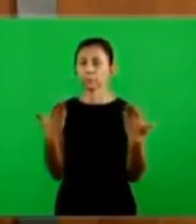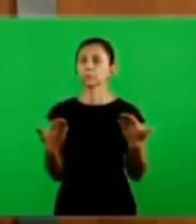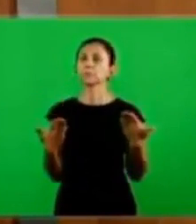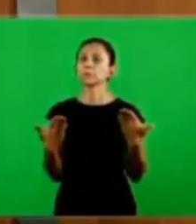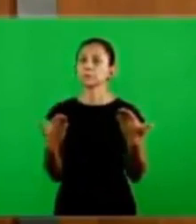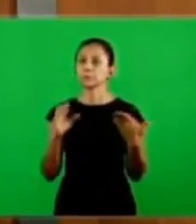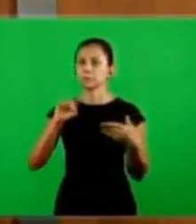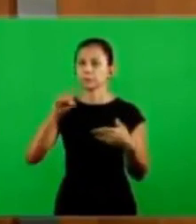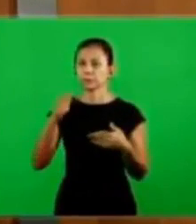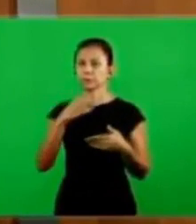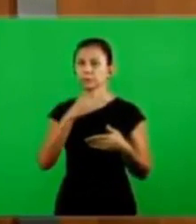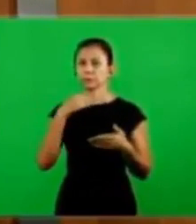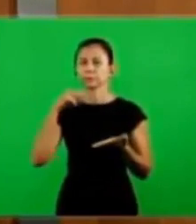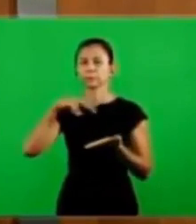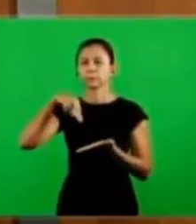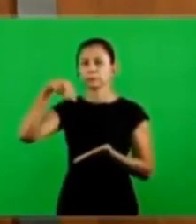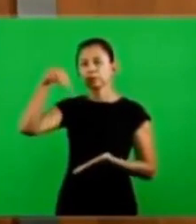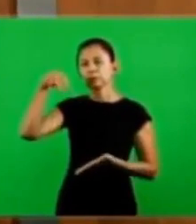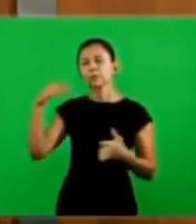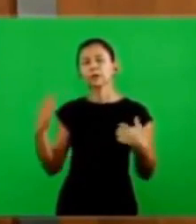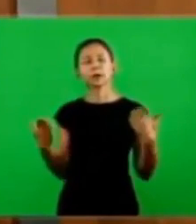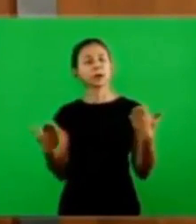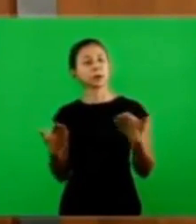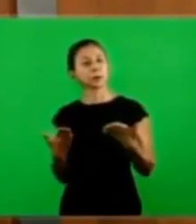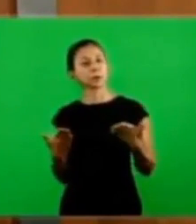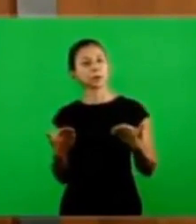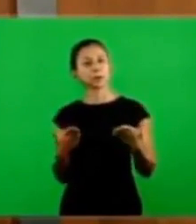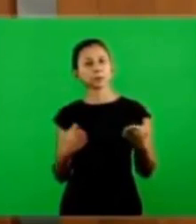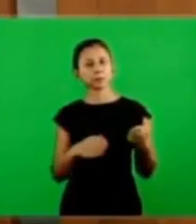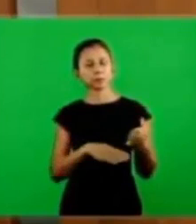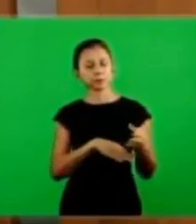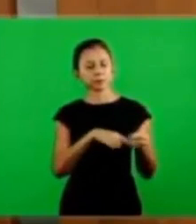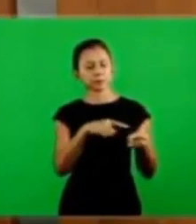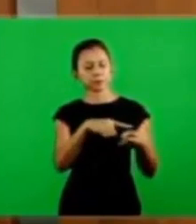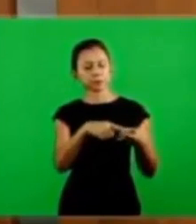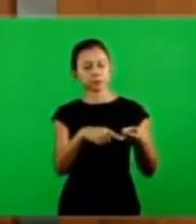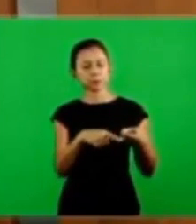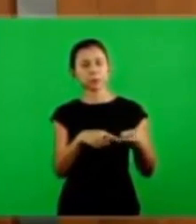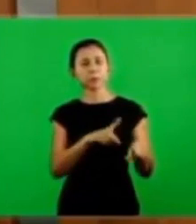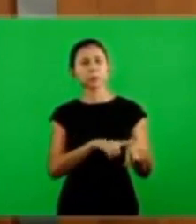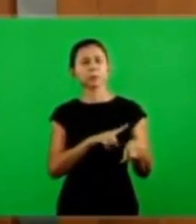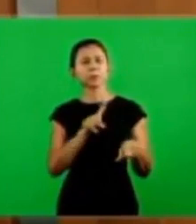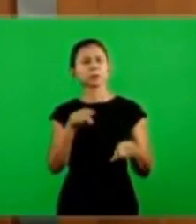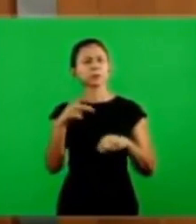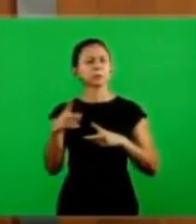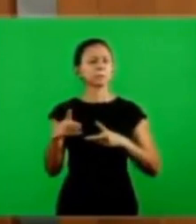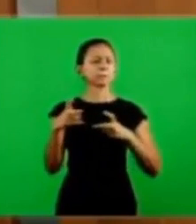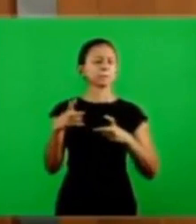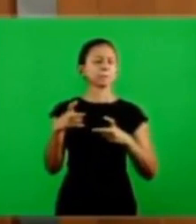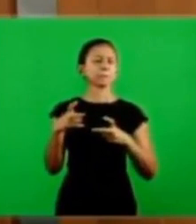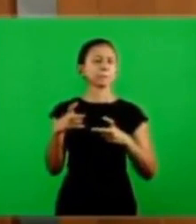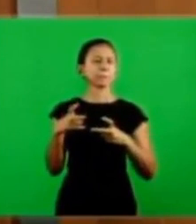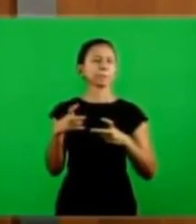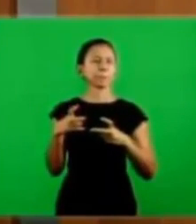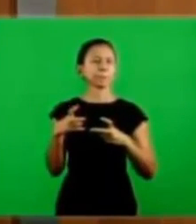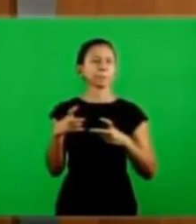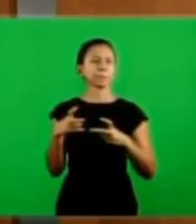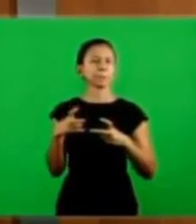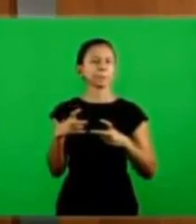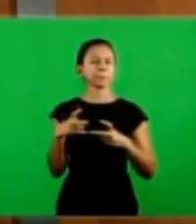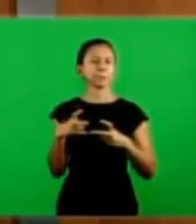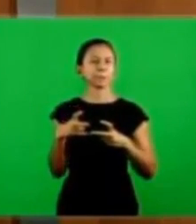himself, revealing after the resurrection. And within these three moments,